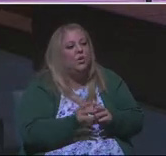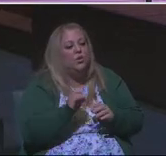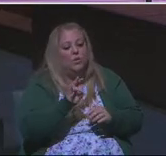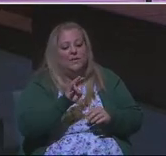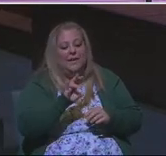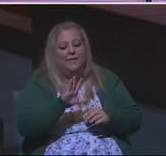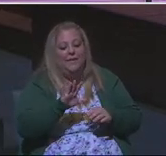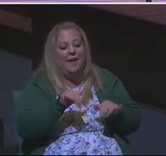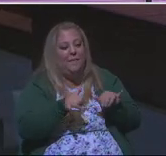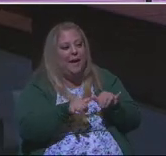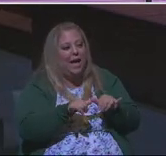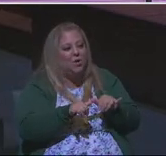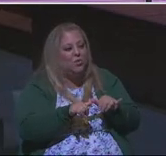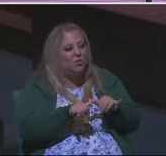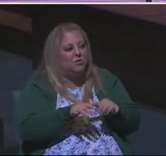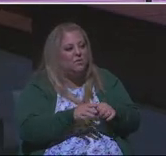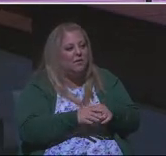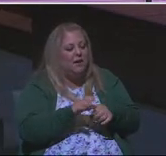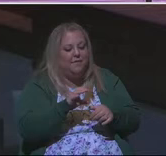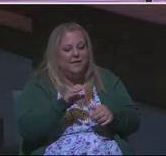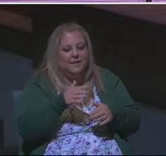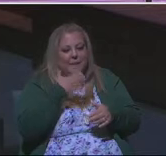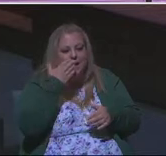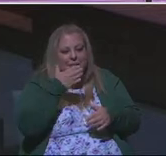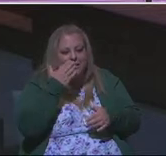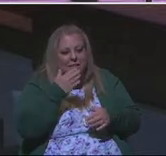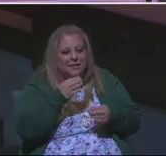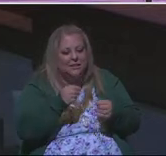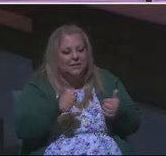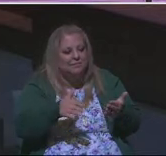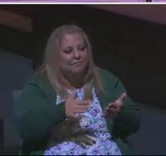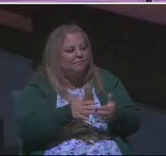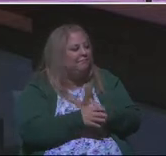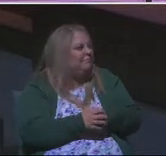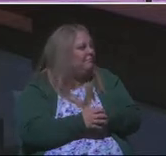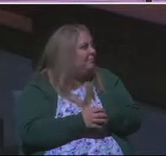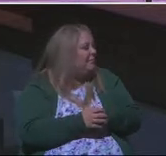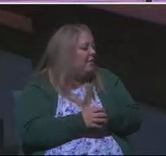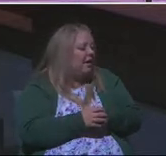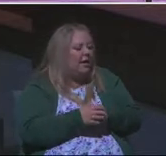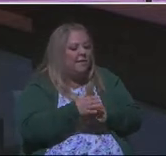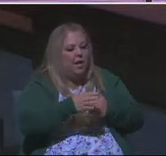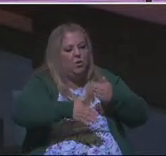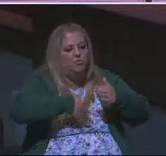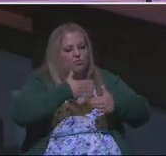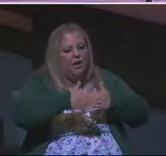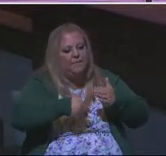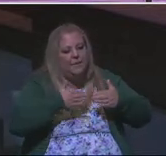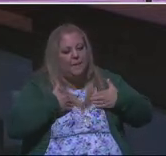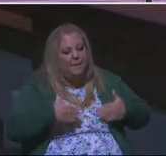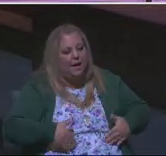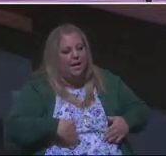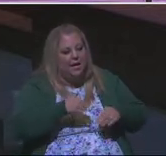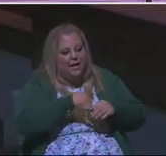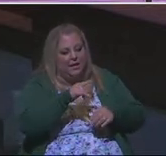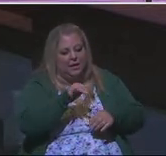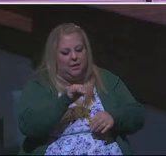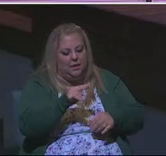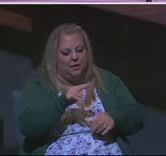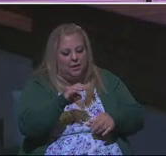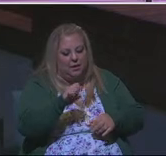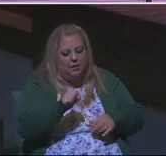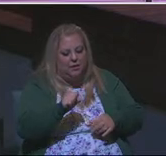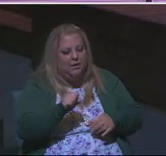pounds, 75 pounds of spices. And they wrap up that body in the linen, and they put all those spices in